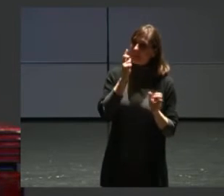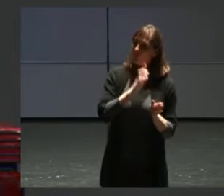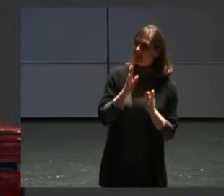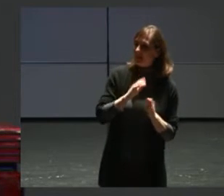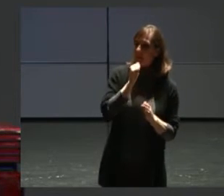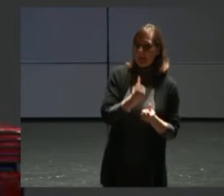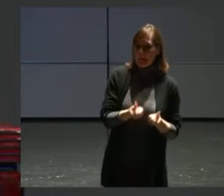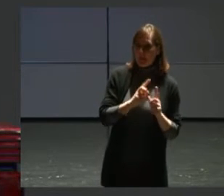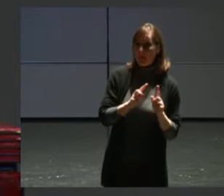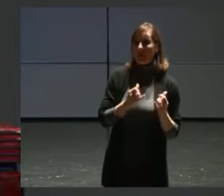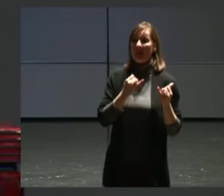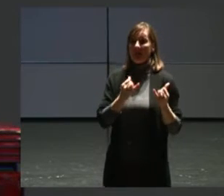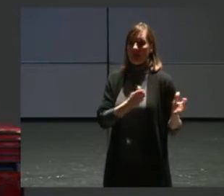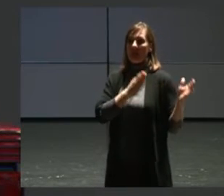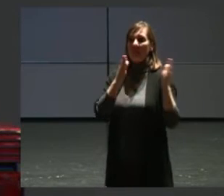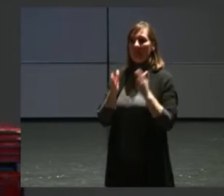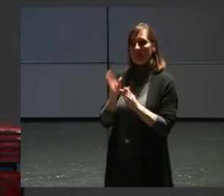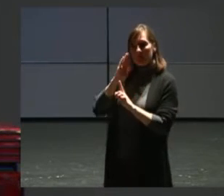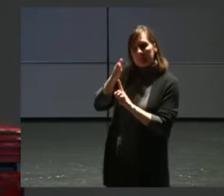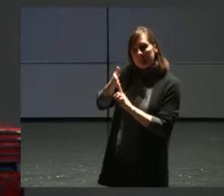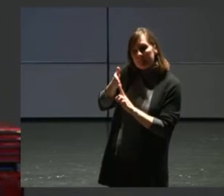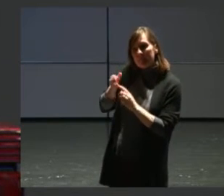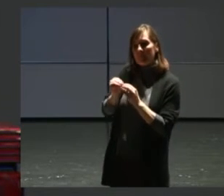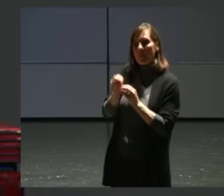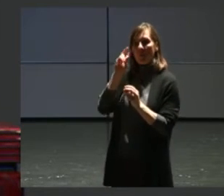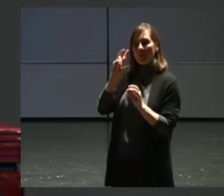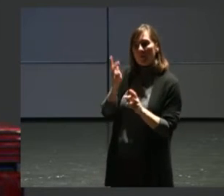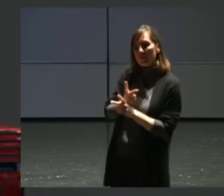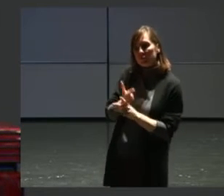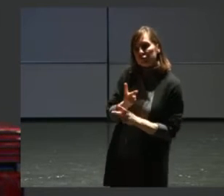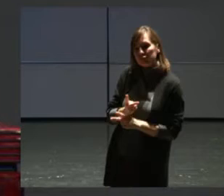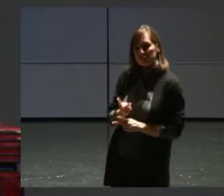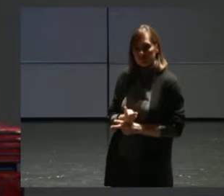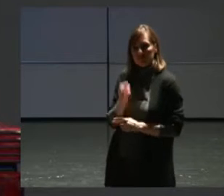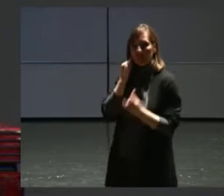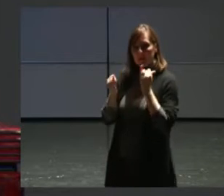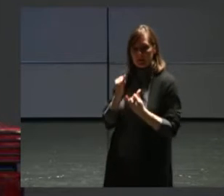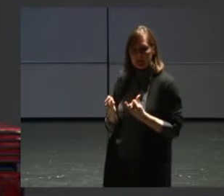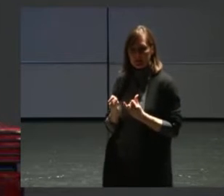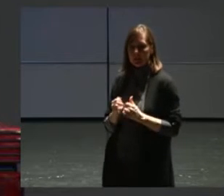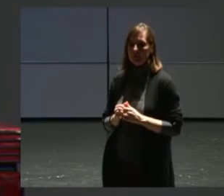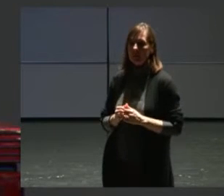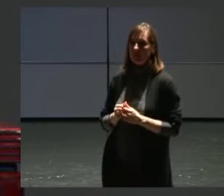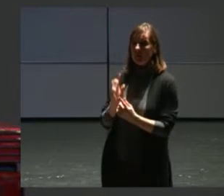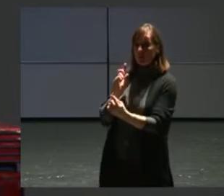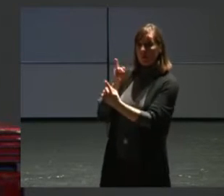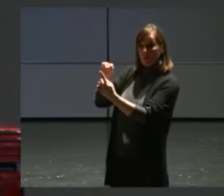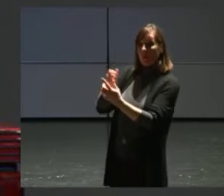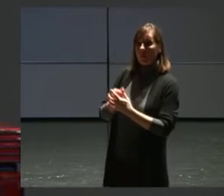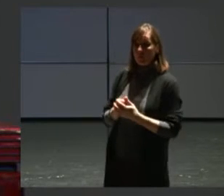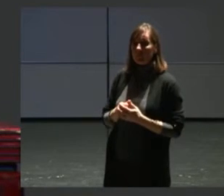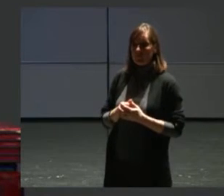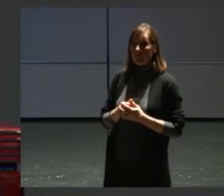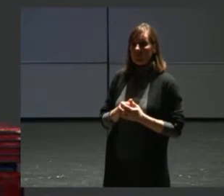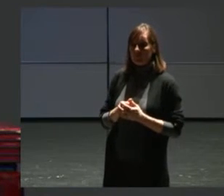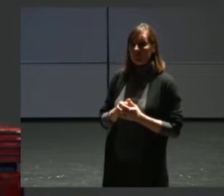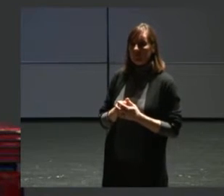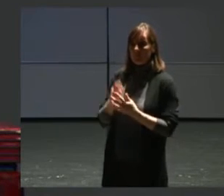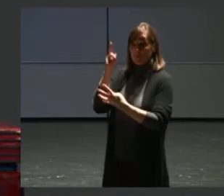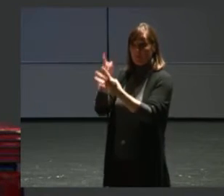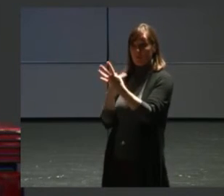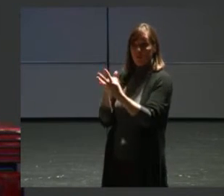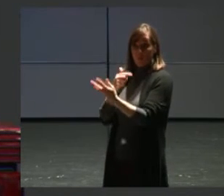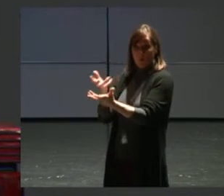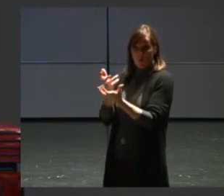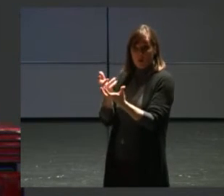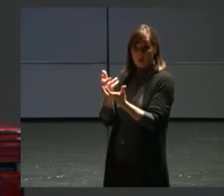we'll be increasingly at the point where we can be more strategic, but we have to achieve the goals and objectives that